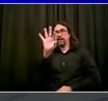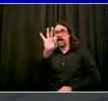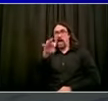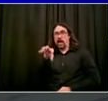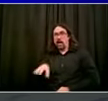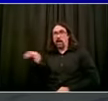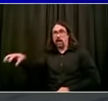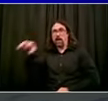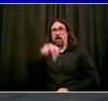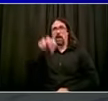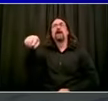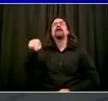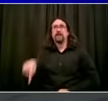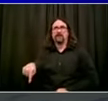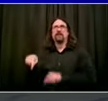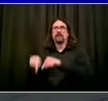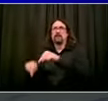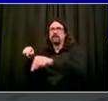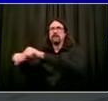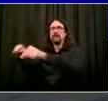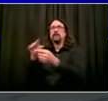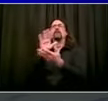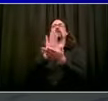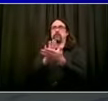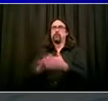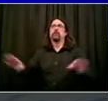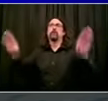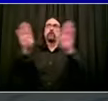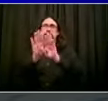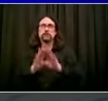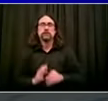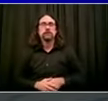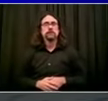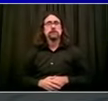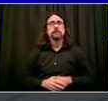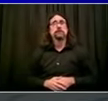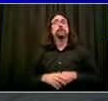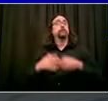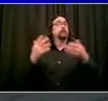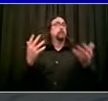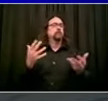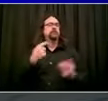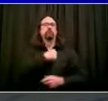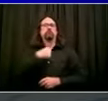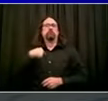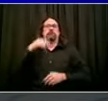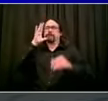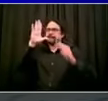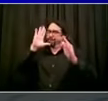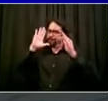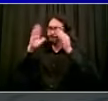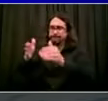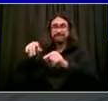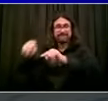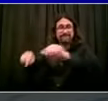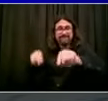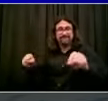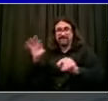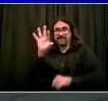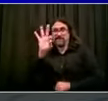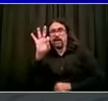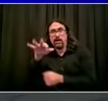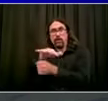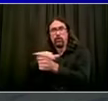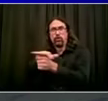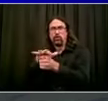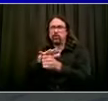down non-essential businesses in those zip codes. We're continuing to work with the governor's team on that plan. The proposal I put on the